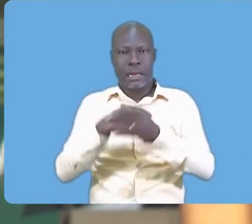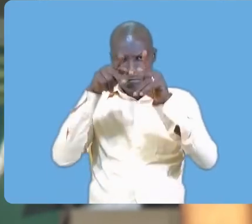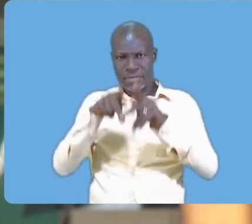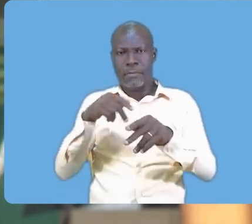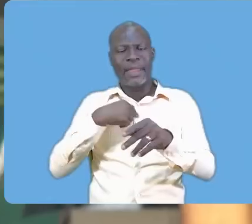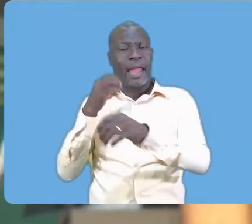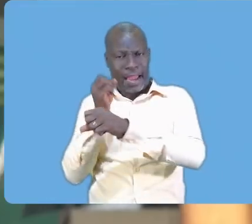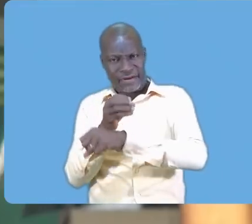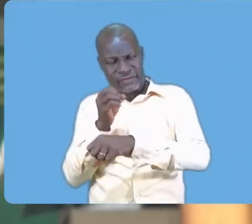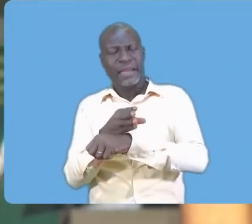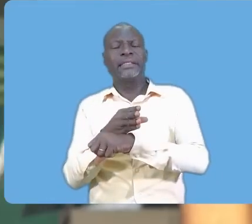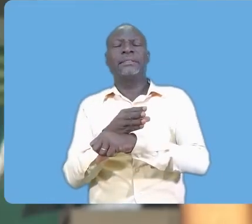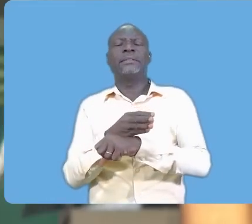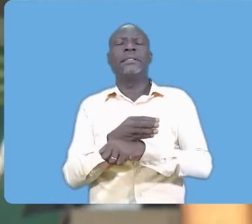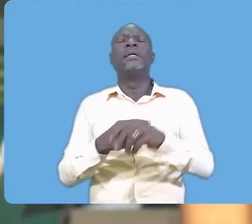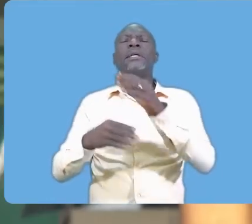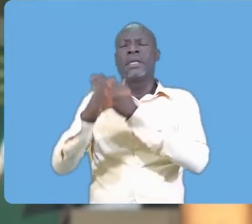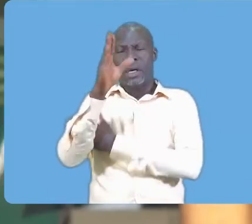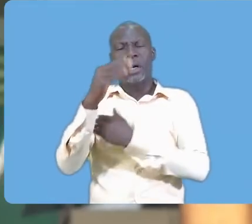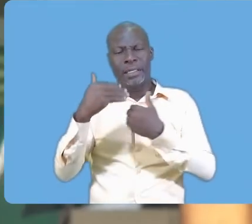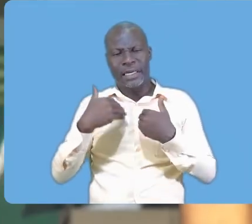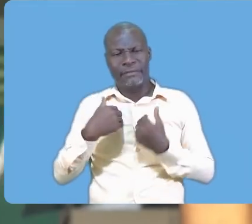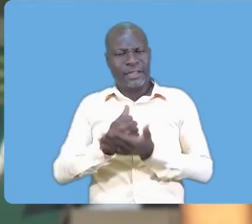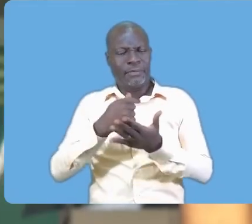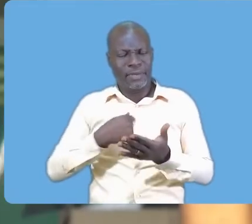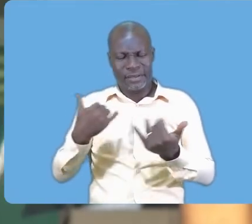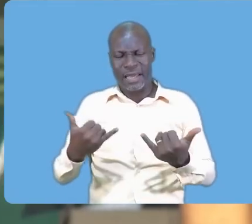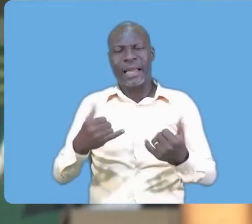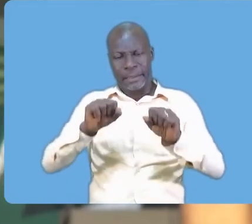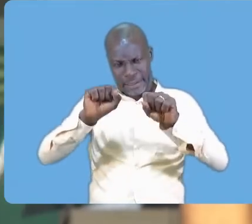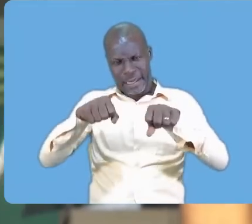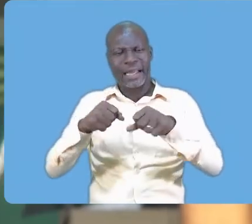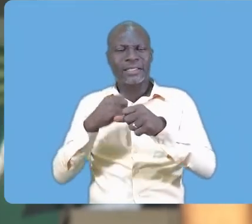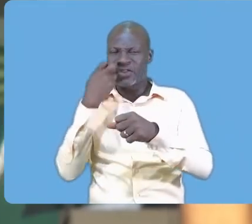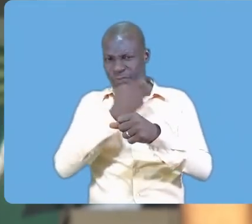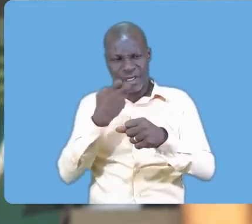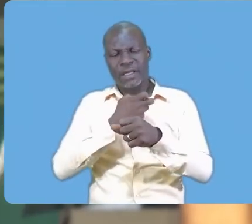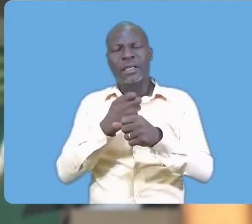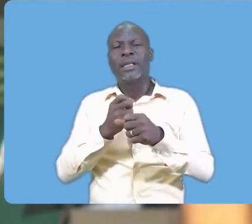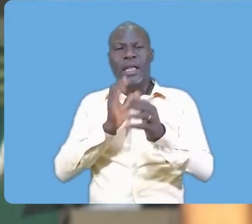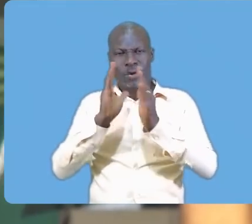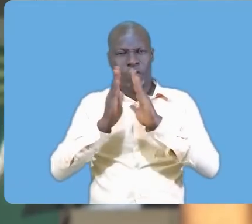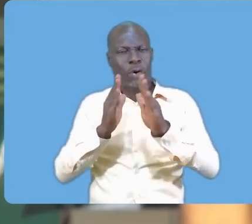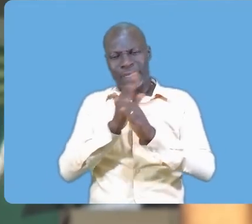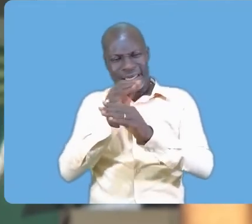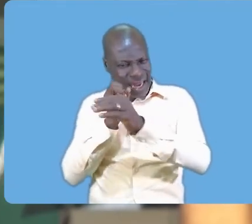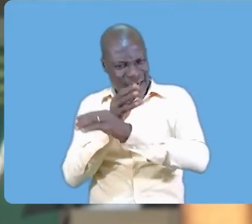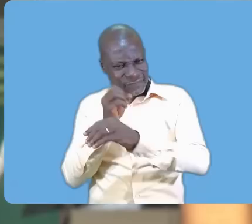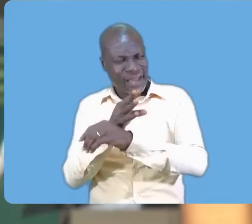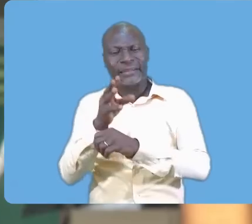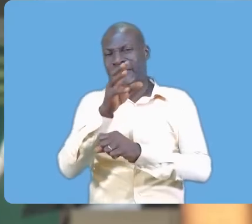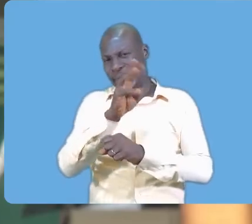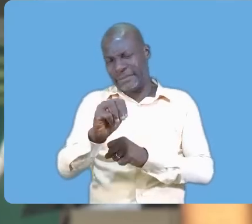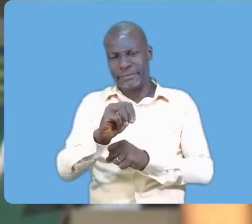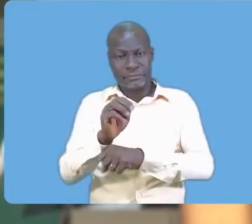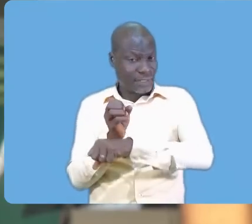nyame adom makos school I understand the issues obi a NDC ni betumi akochina ne nchan akok convince so onto abamano